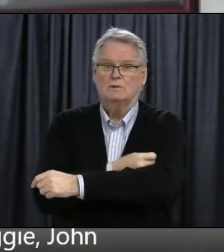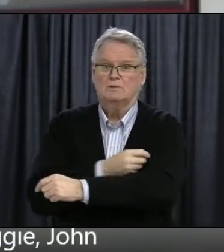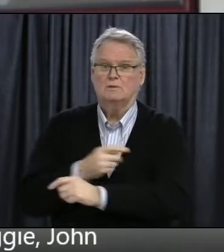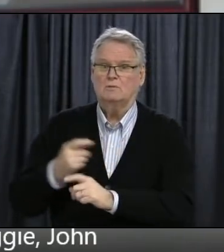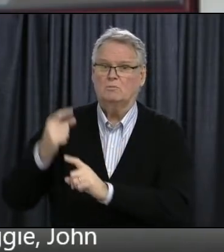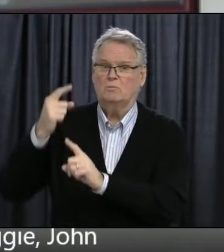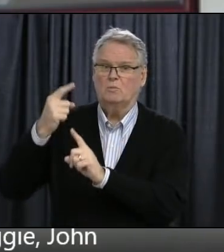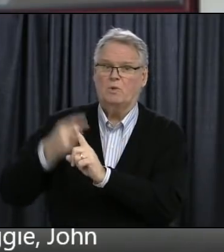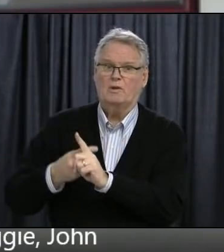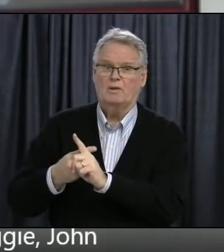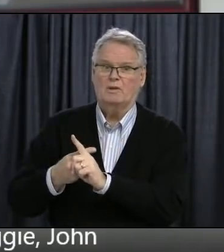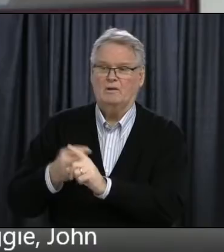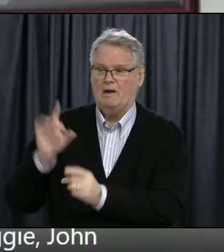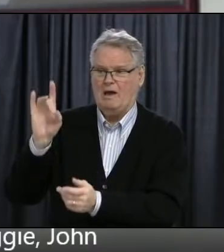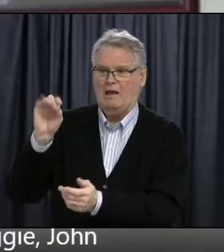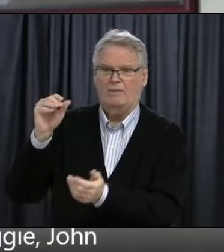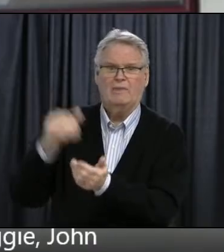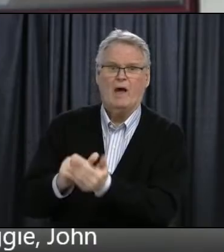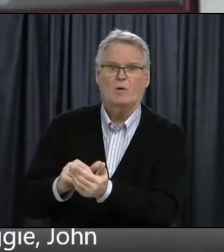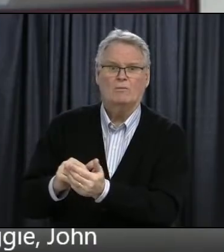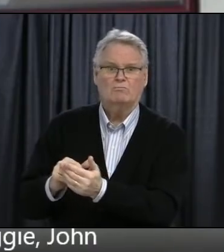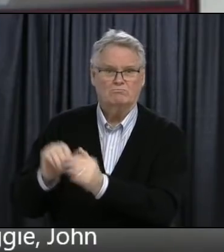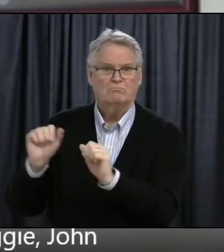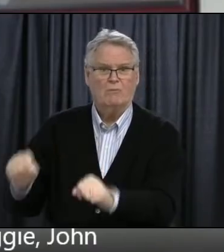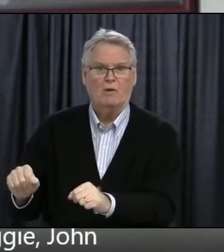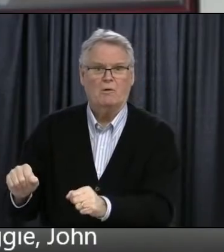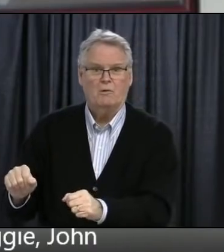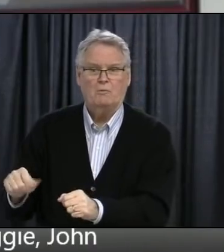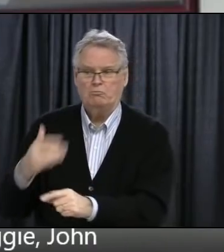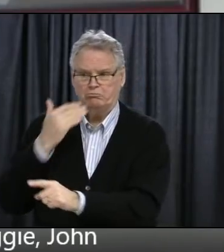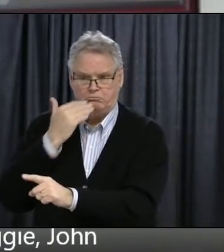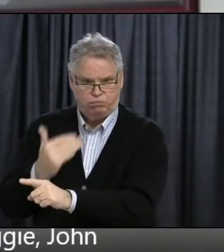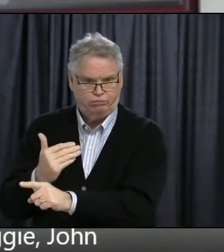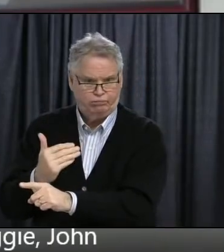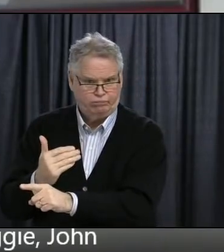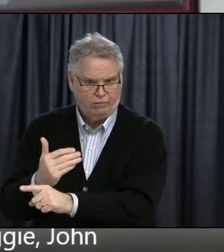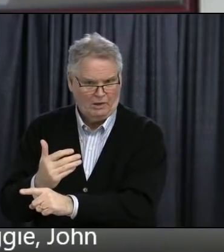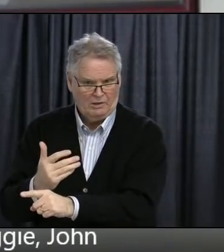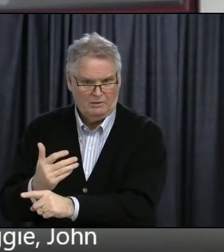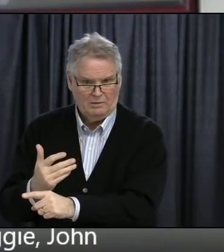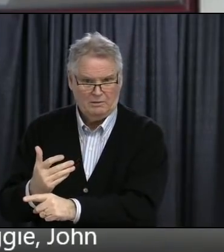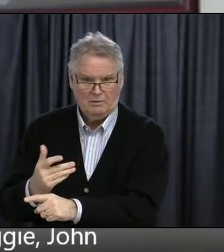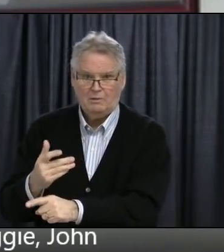would strive to exceed should we be able to get enough doses to do it.